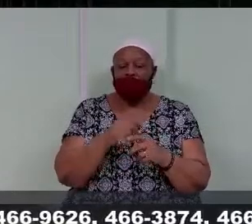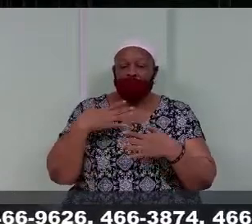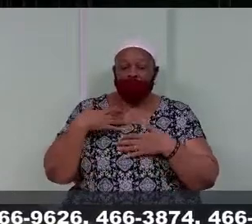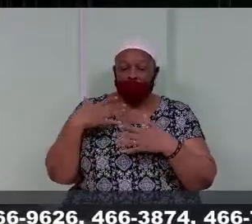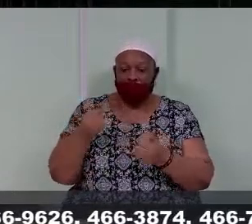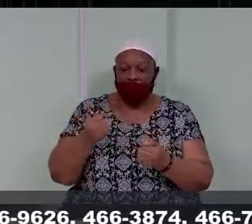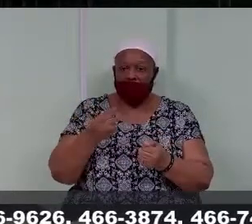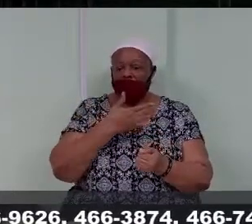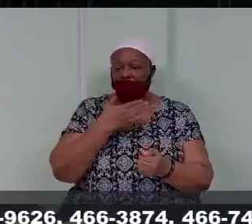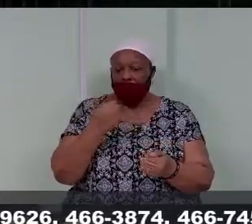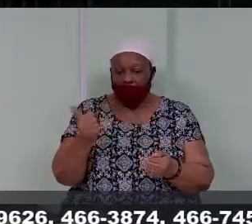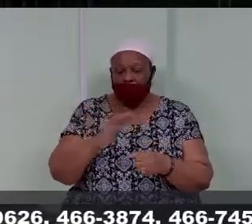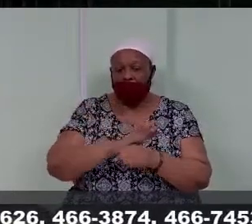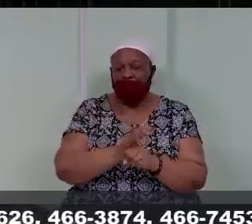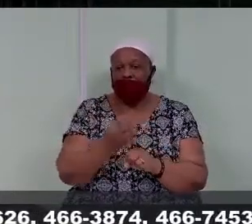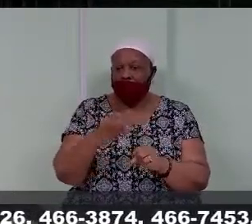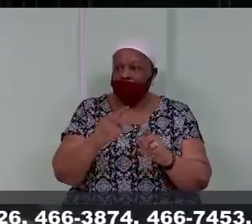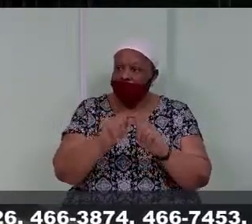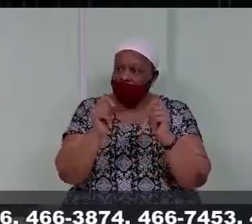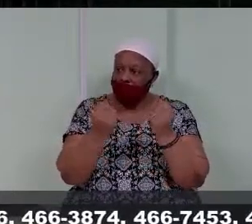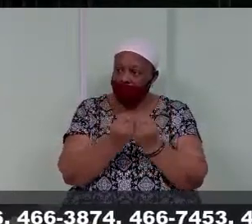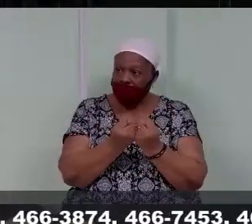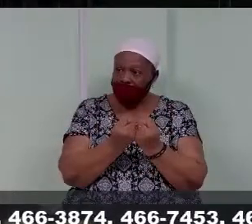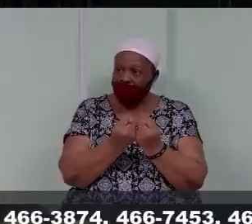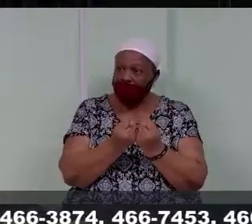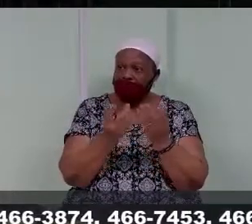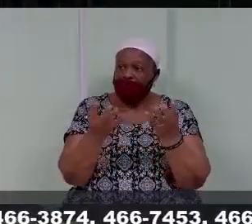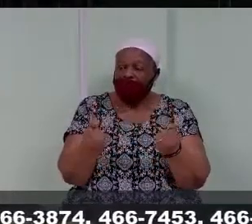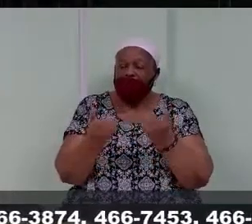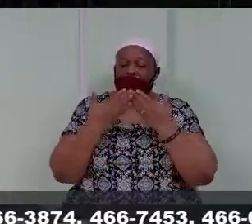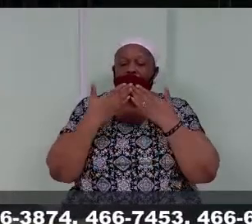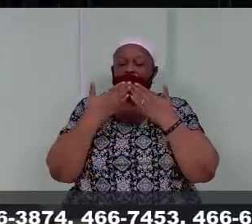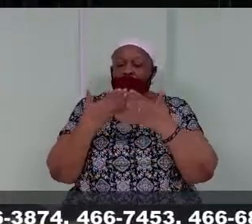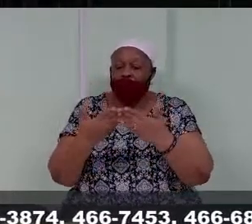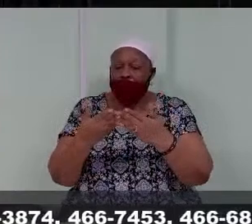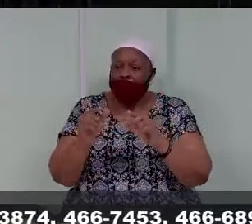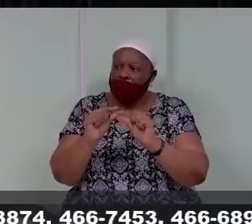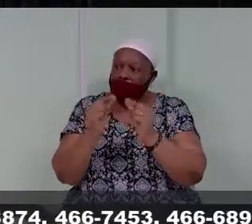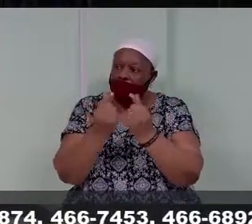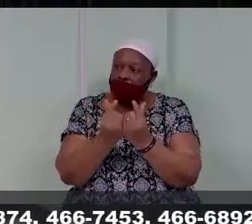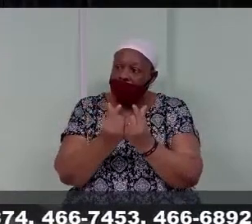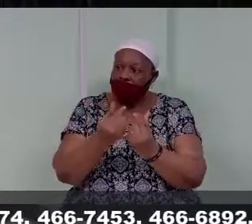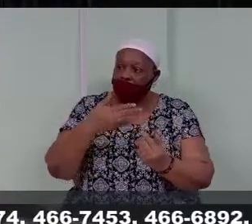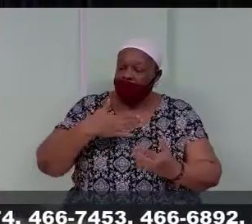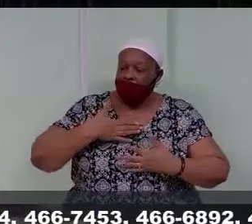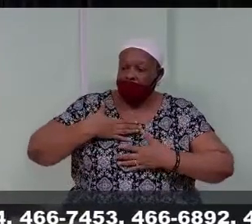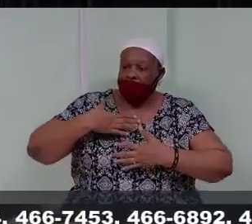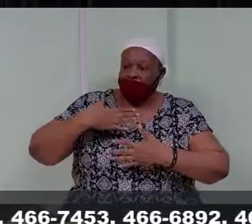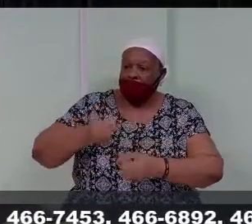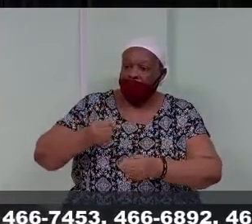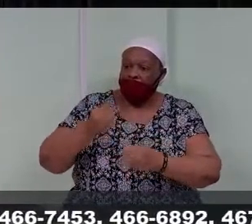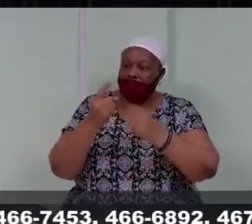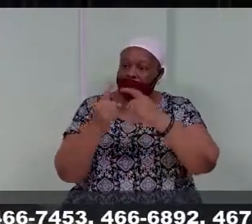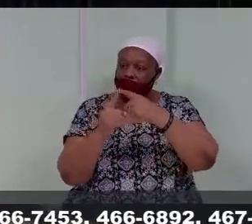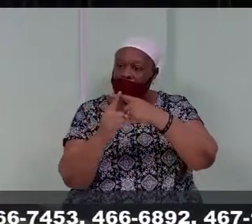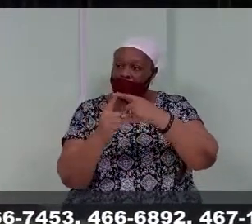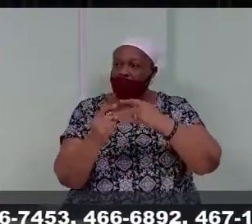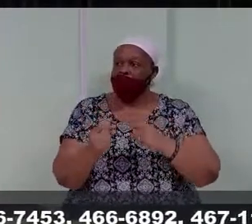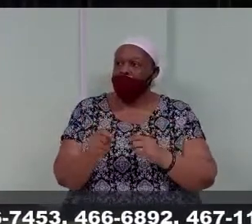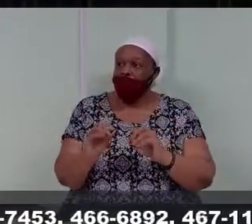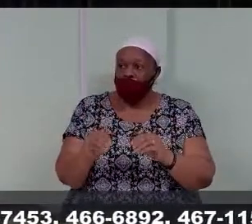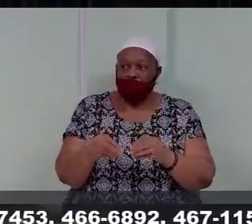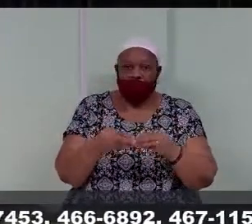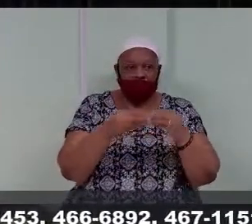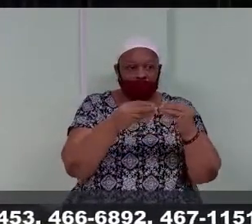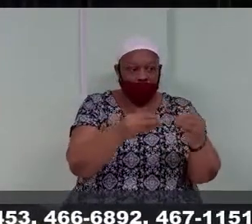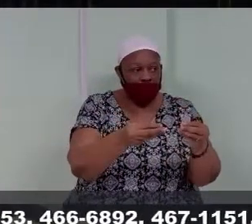like to thank Health Plus for their kind donation of this electric sprayer, or